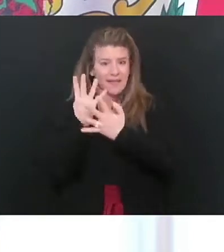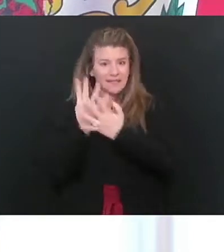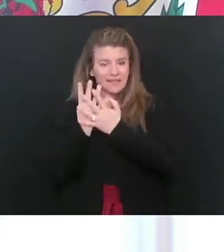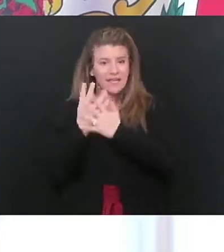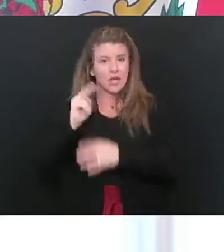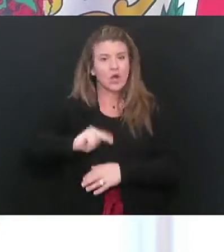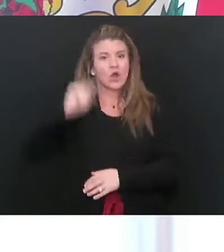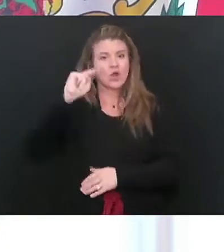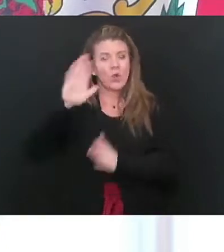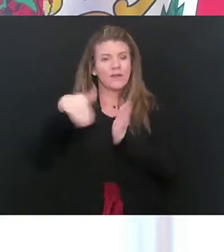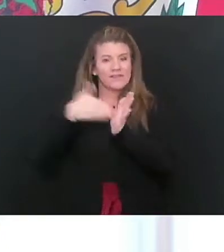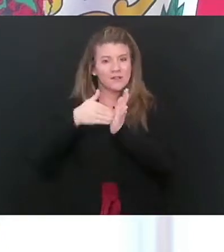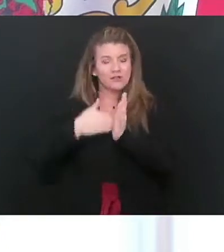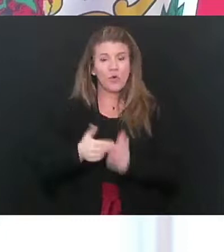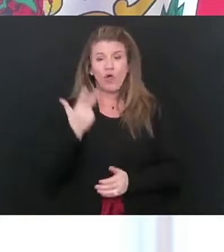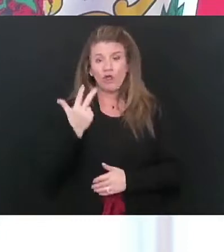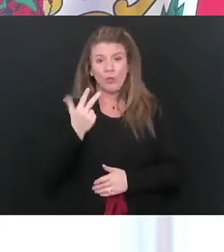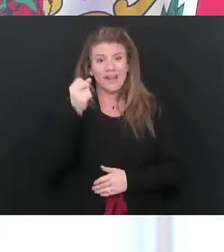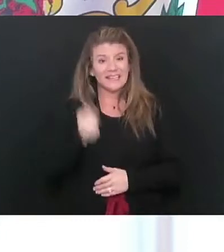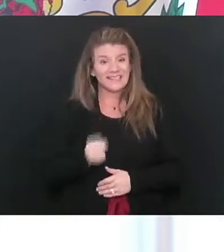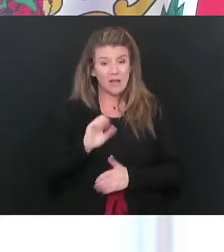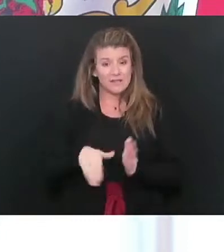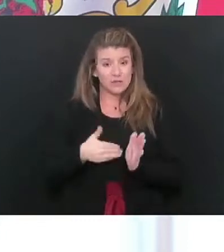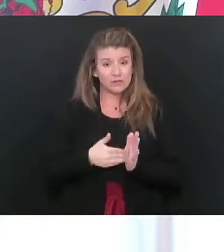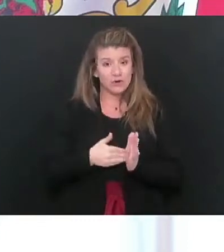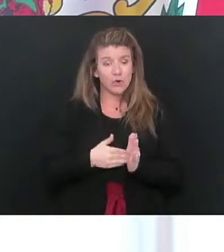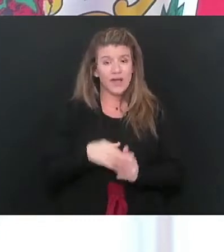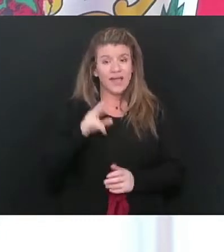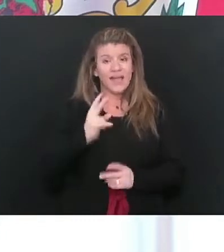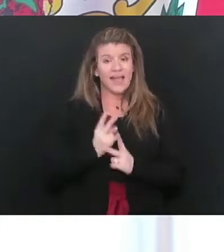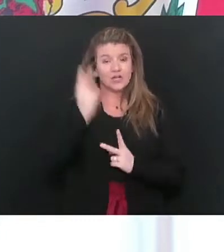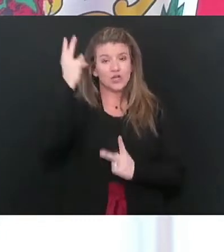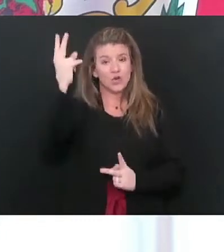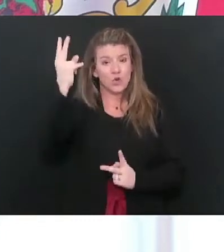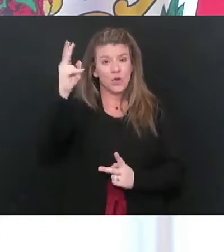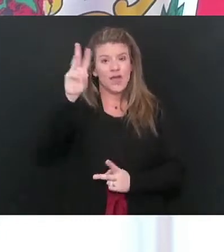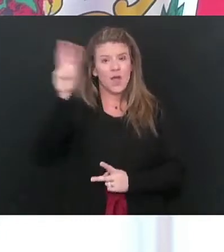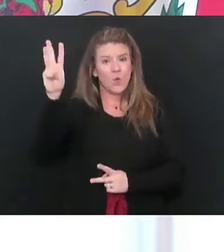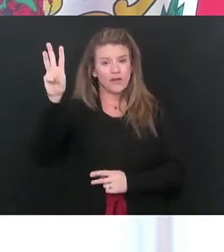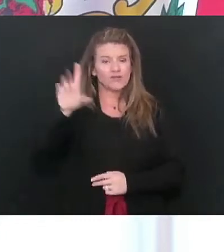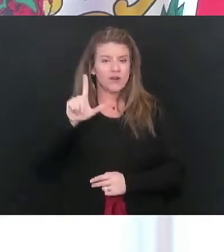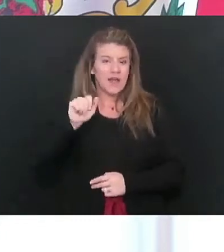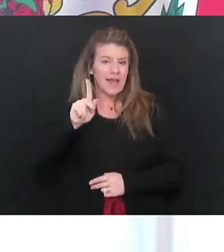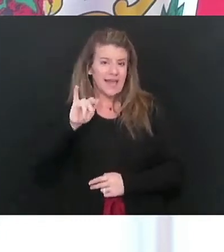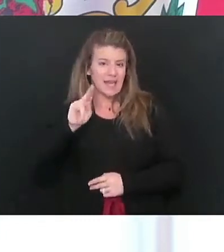North Central, 3 at South Central, and 2 each at Western and Lakin.